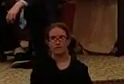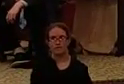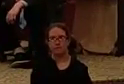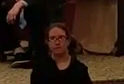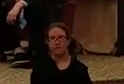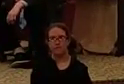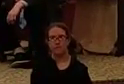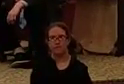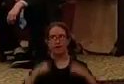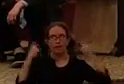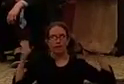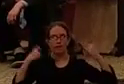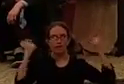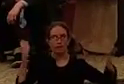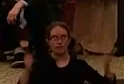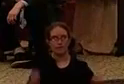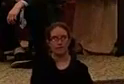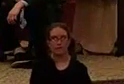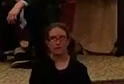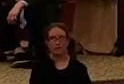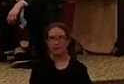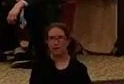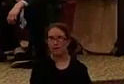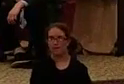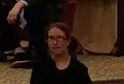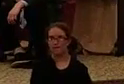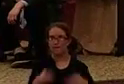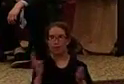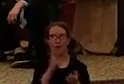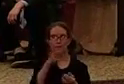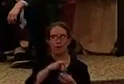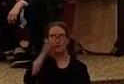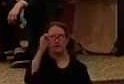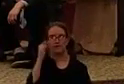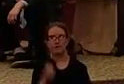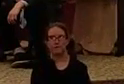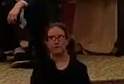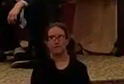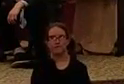Uh-huh. Hallelujah. Come on somewhere. Feel the Holy Ghost. Yes, sir.